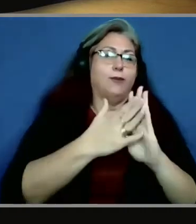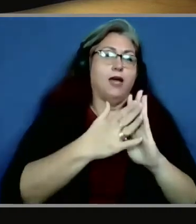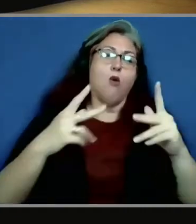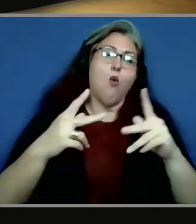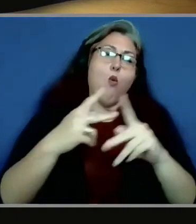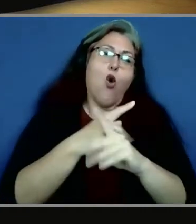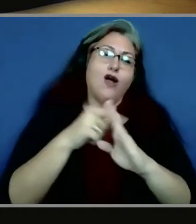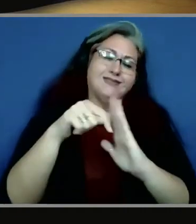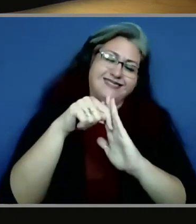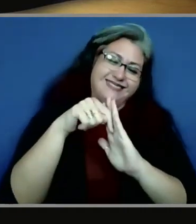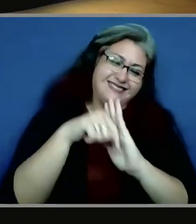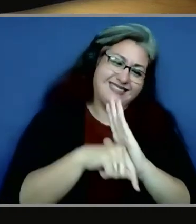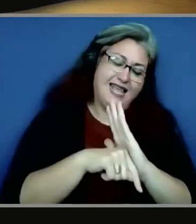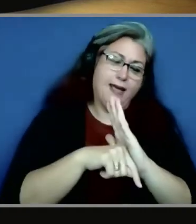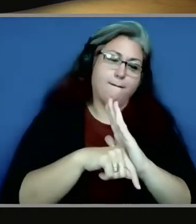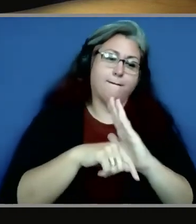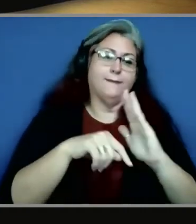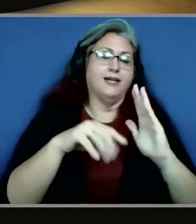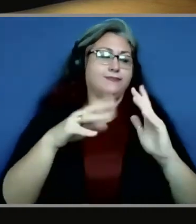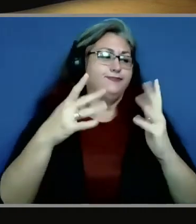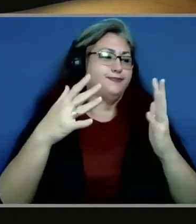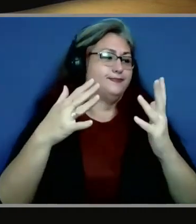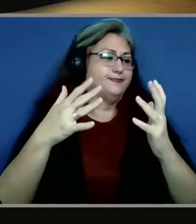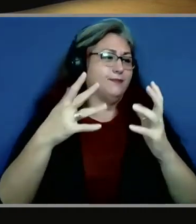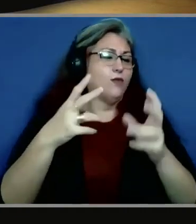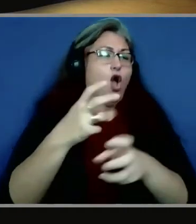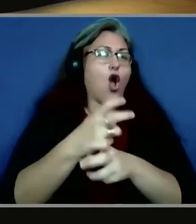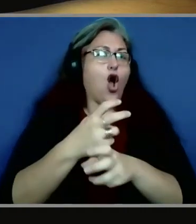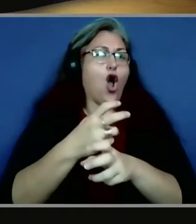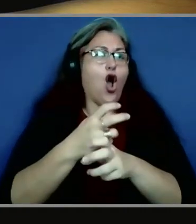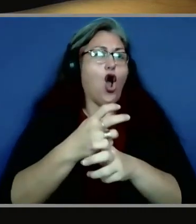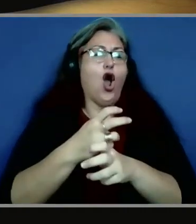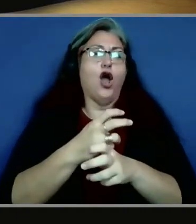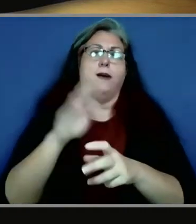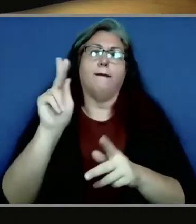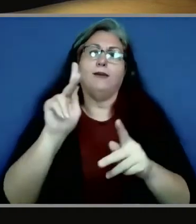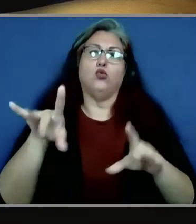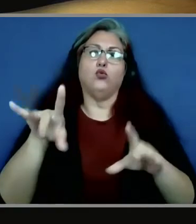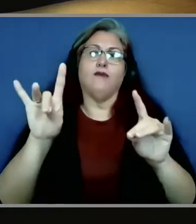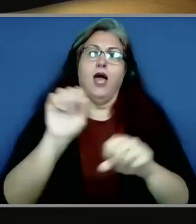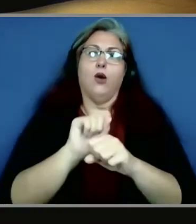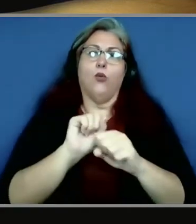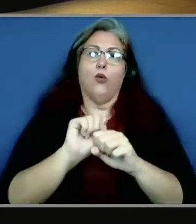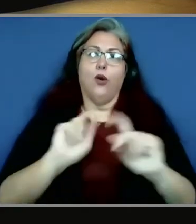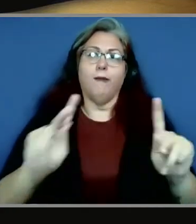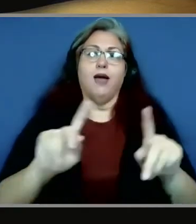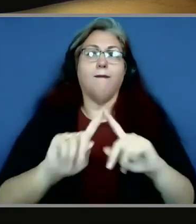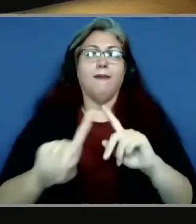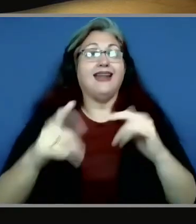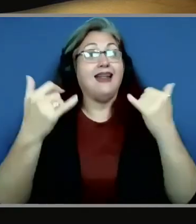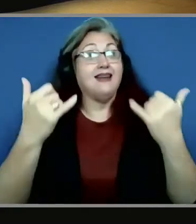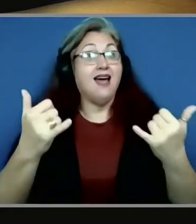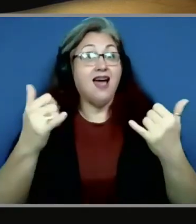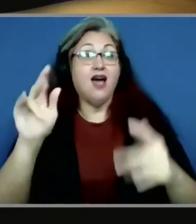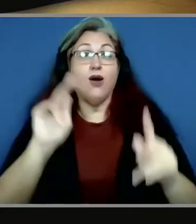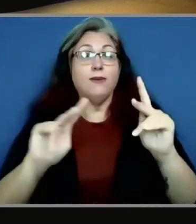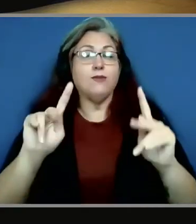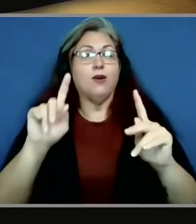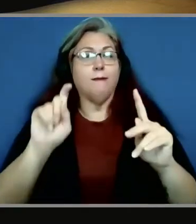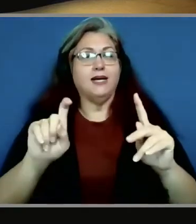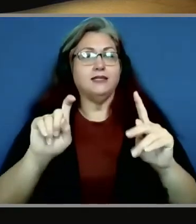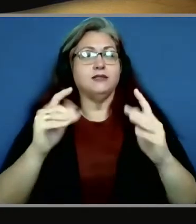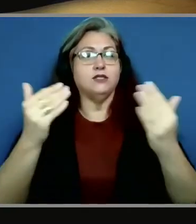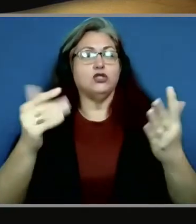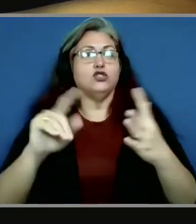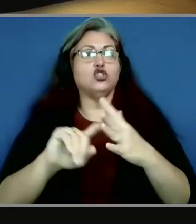far as getting our, getting up people to work again. However, right now we need our people to start to be able